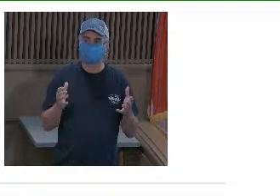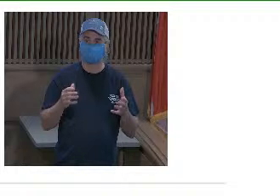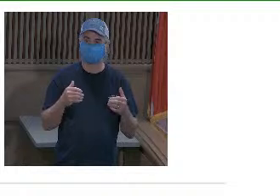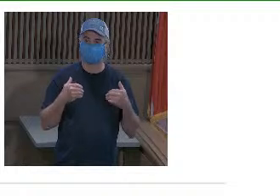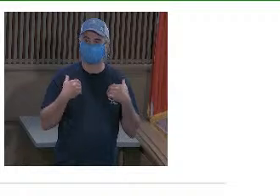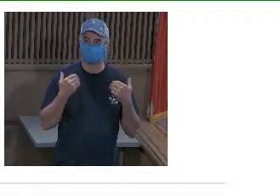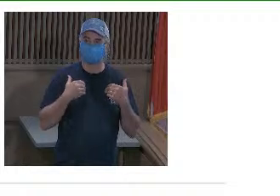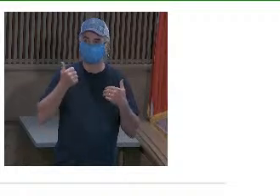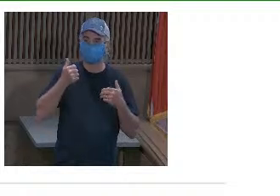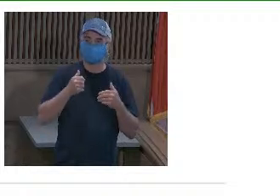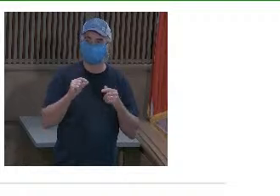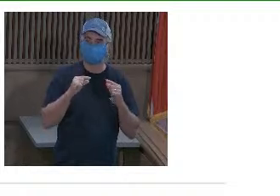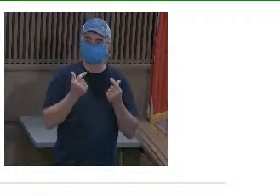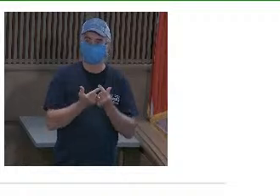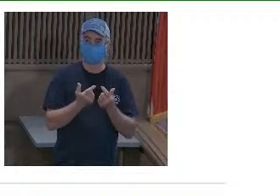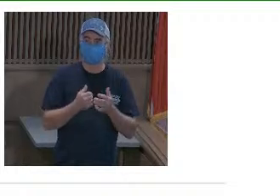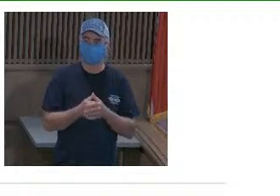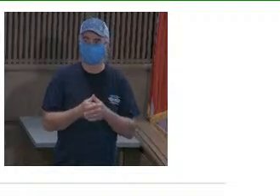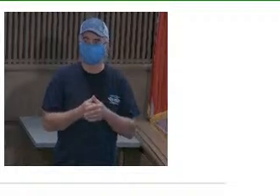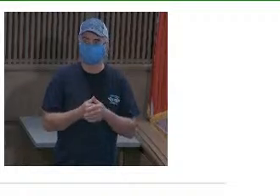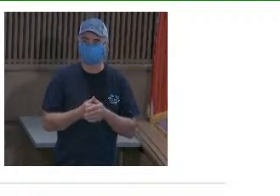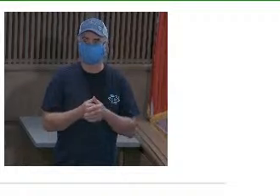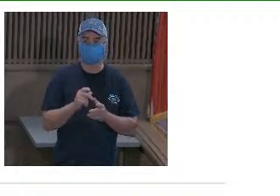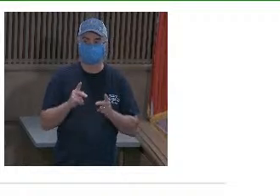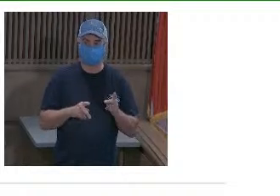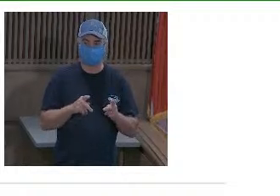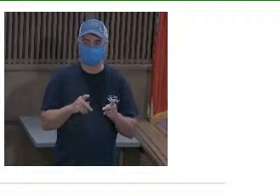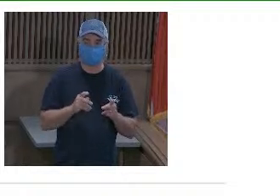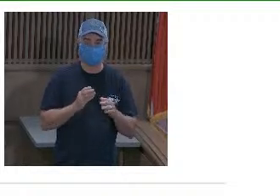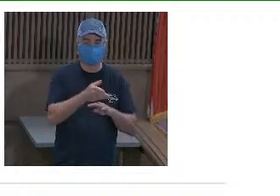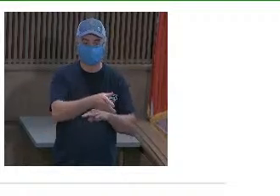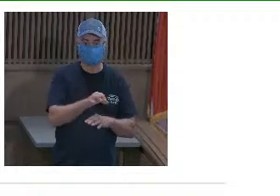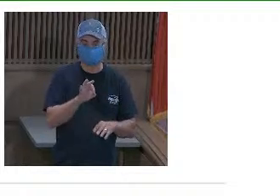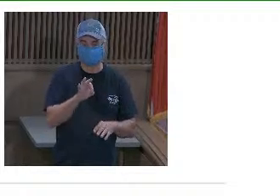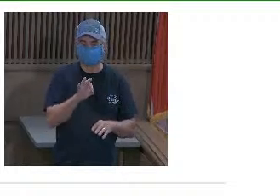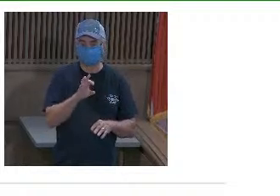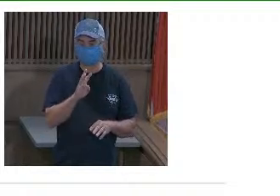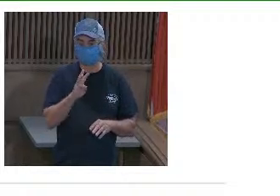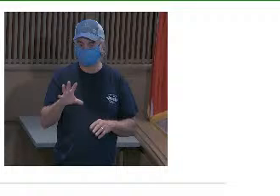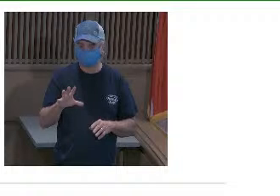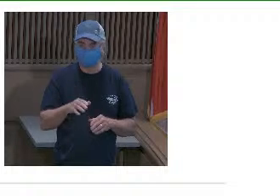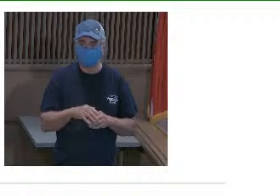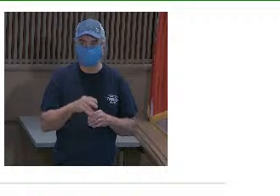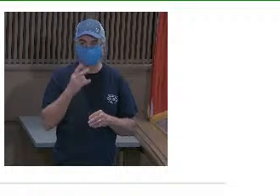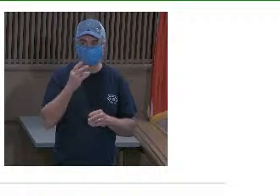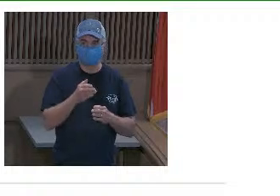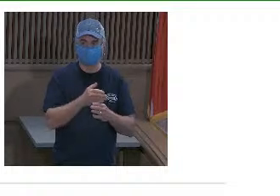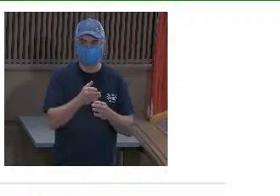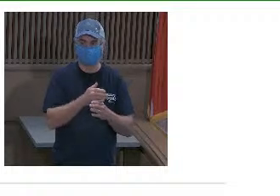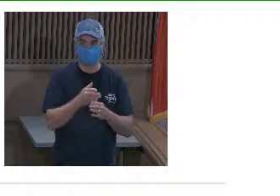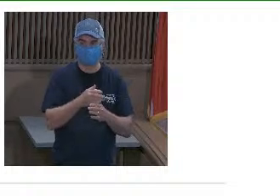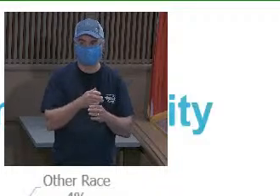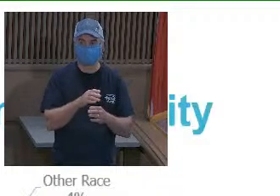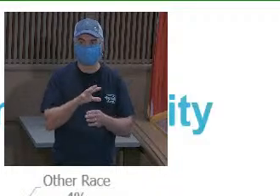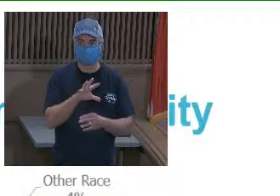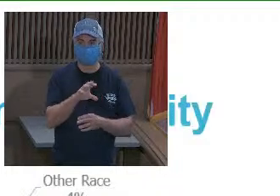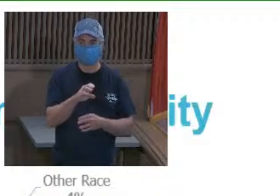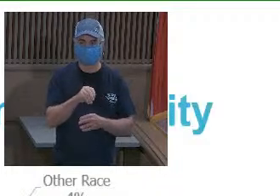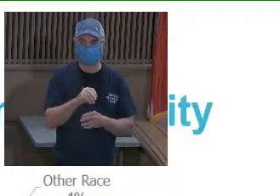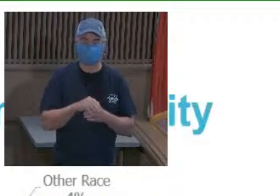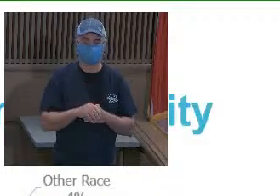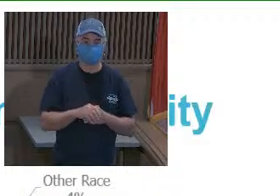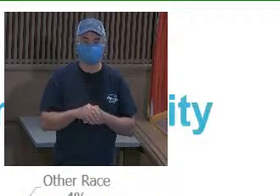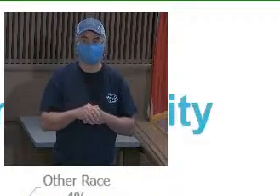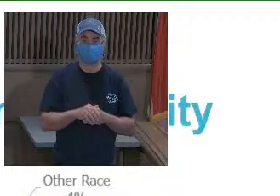that, instead of it being those over 65, we're seeing our average age in the 50s. It is